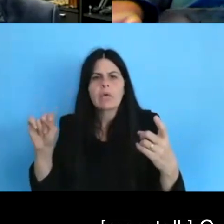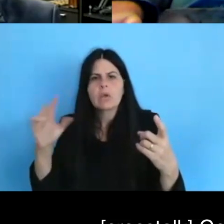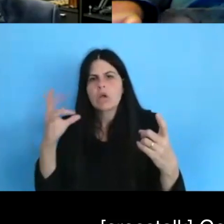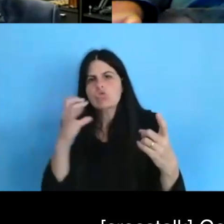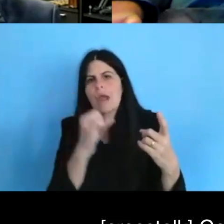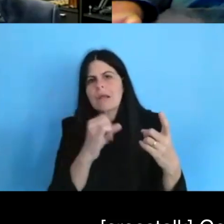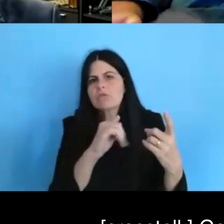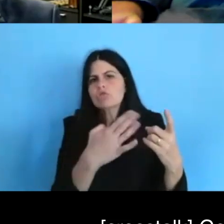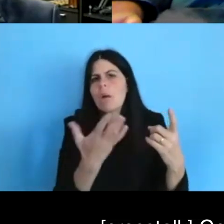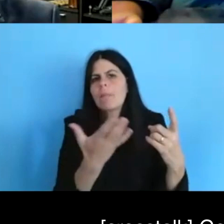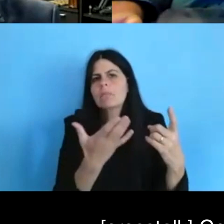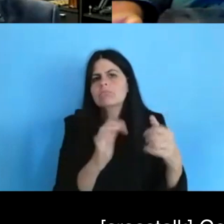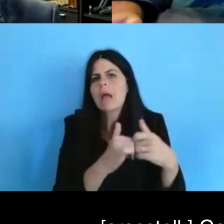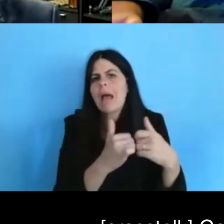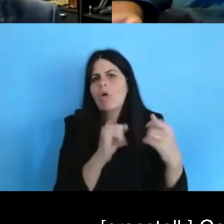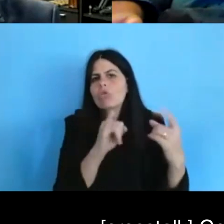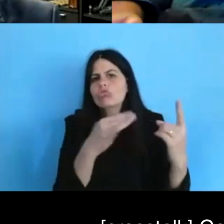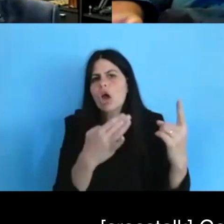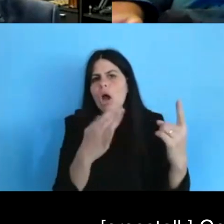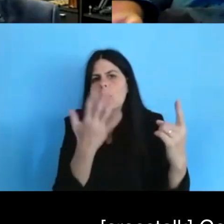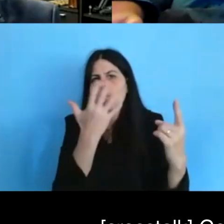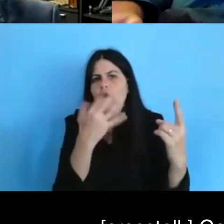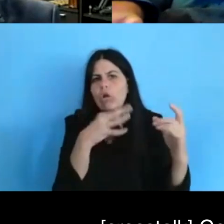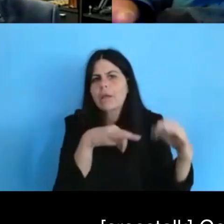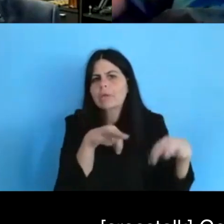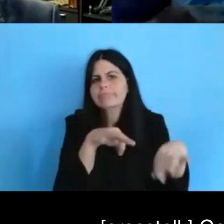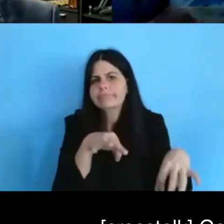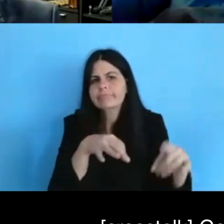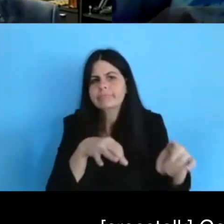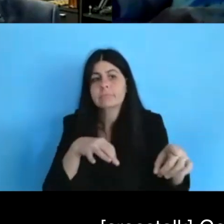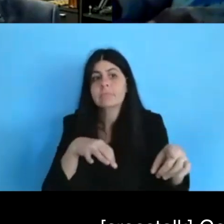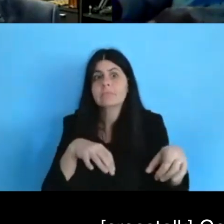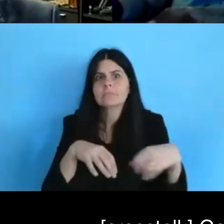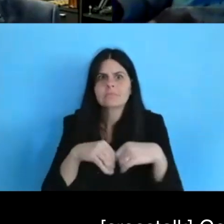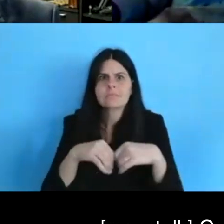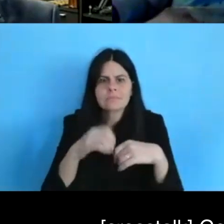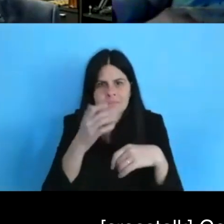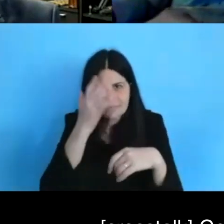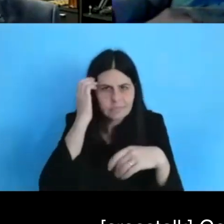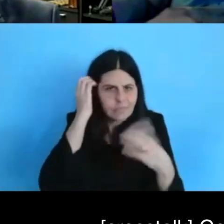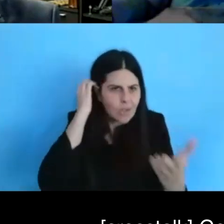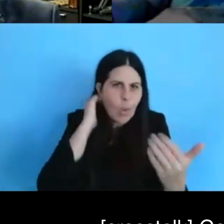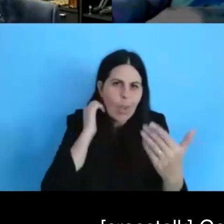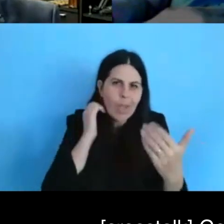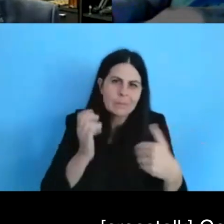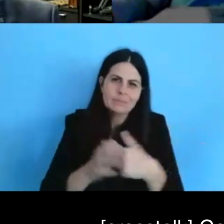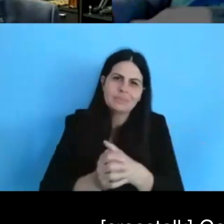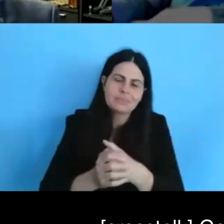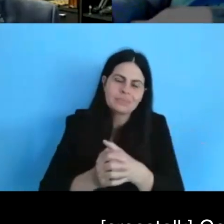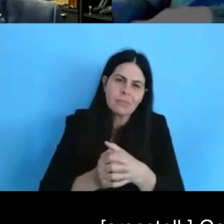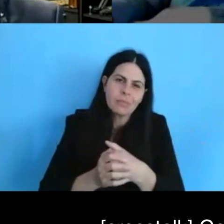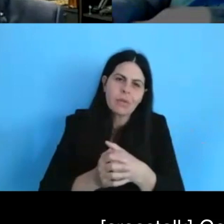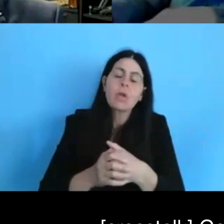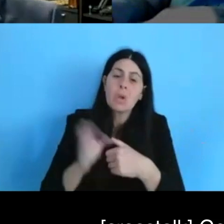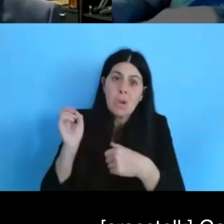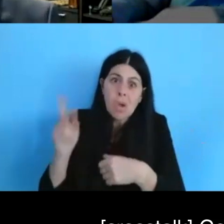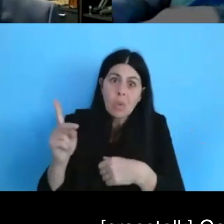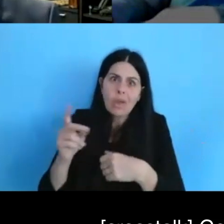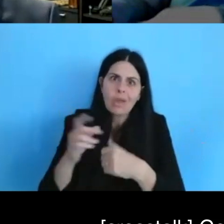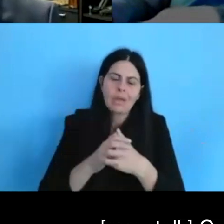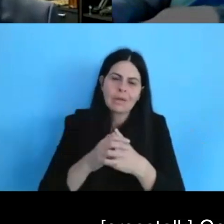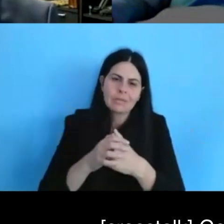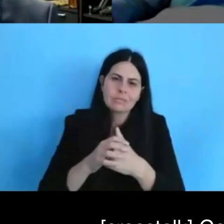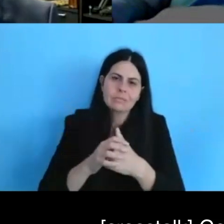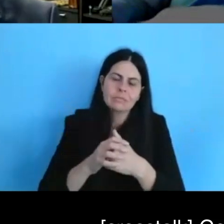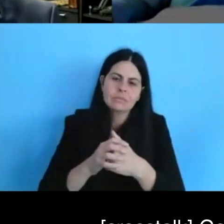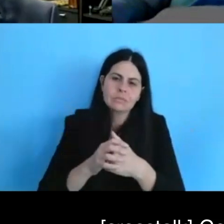Well, yeah, I mean, Billy, most of yeah. Oh, okay. Got it. Good. Yeah, go ahead. Okay, well, you know,